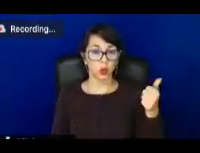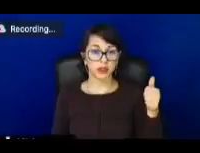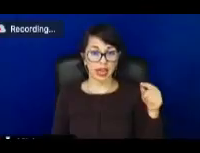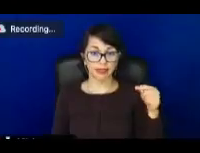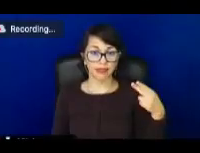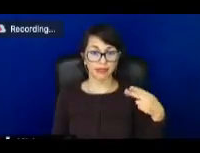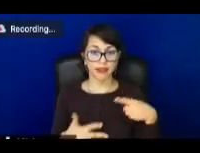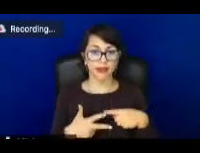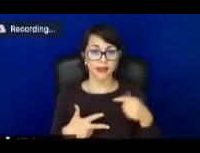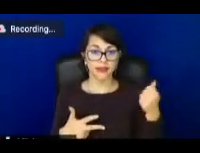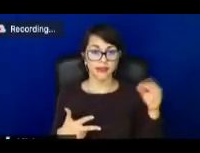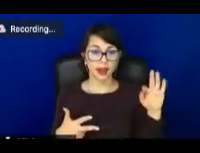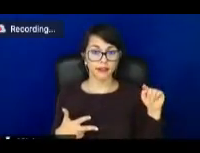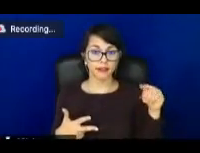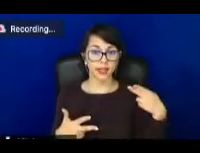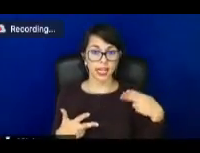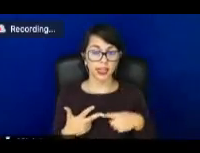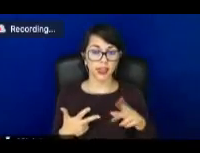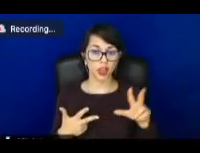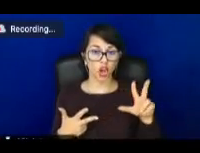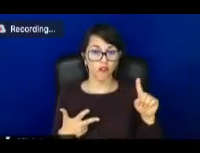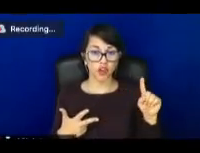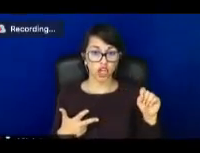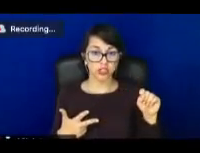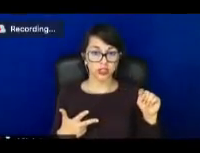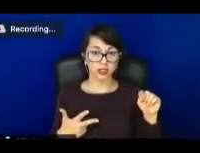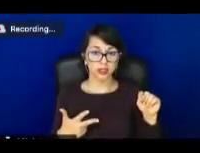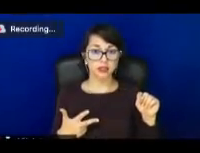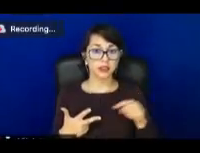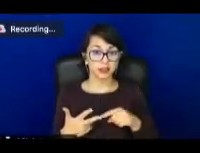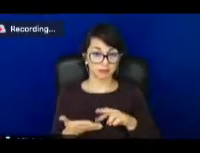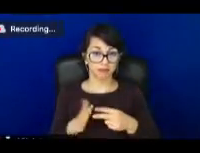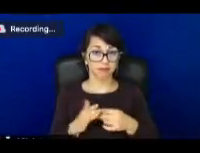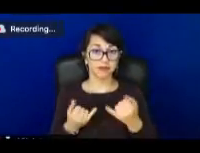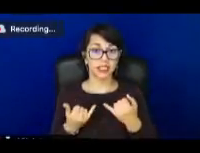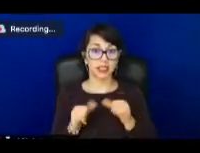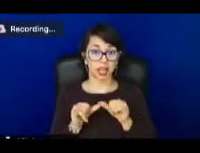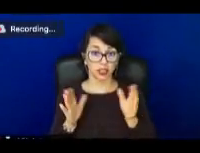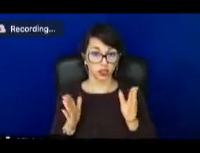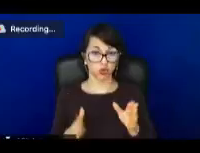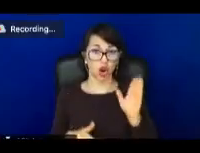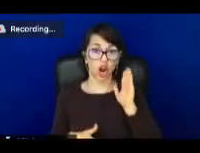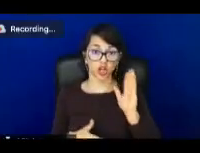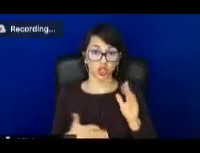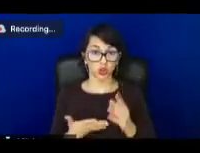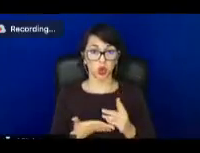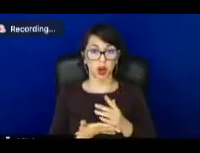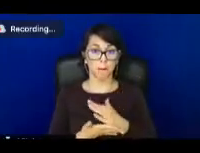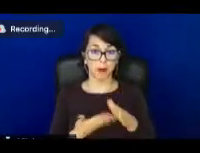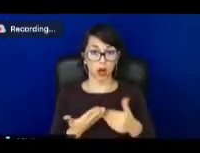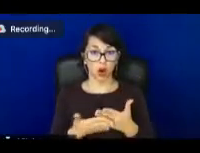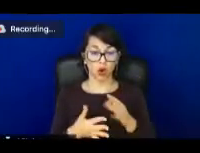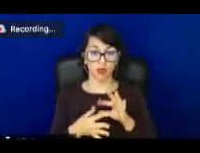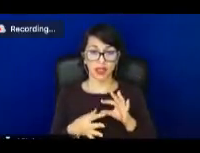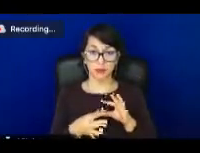31st, you're saying the line drawers would compile the input that we've had to